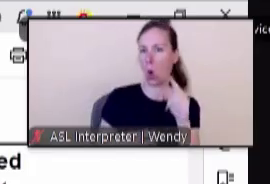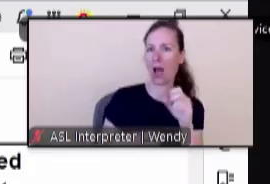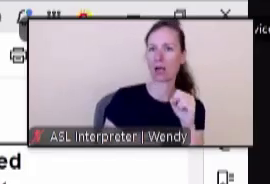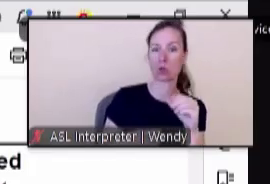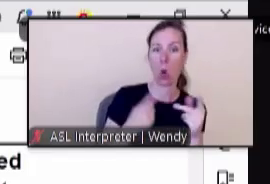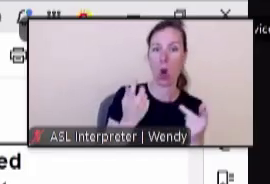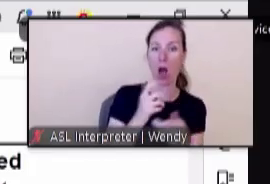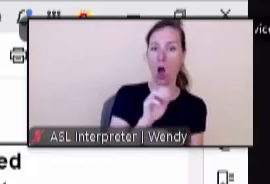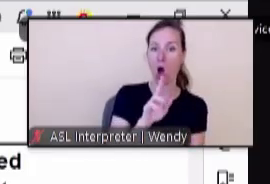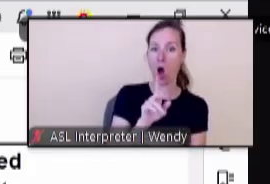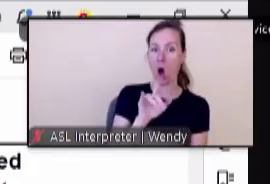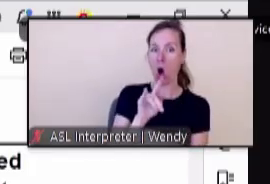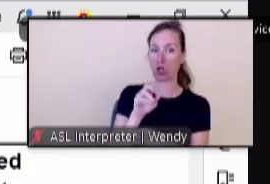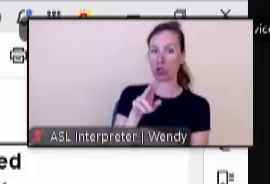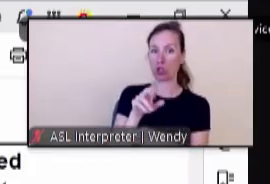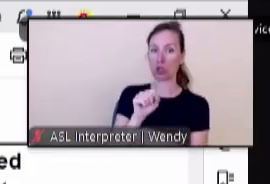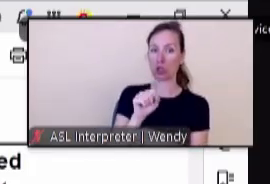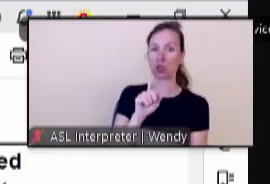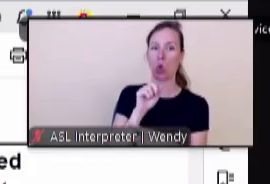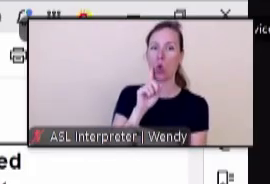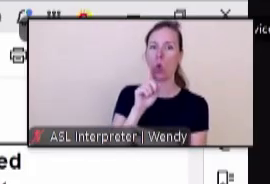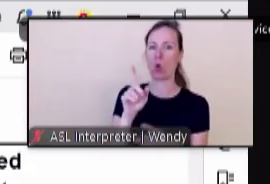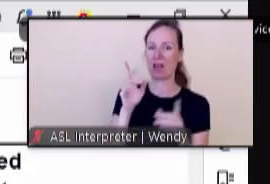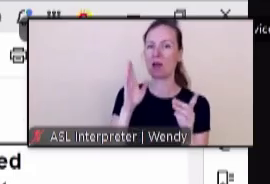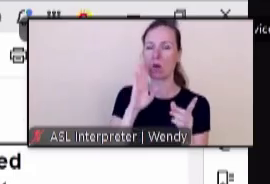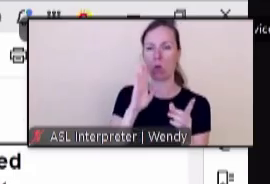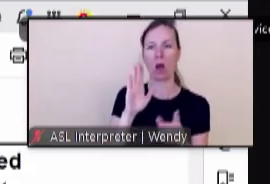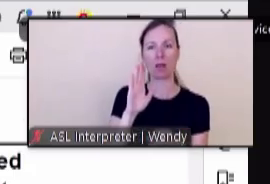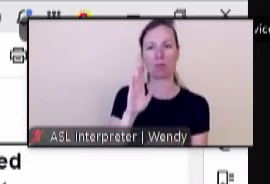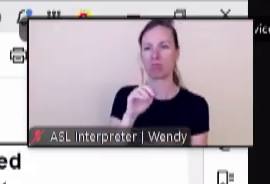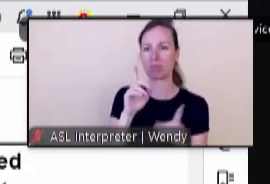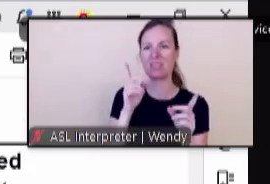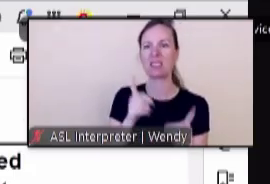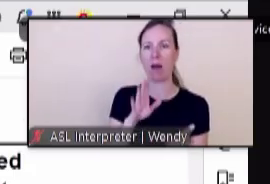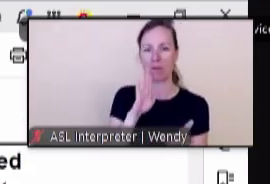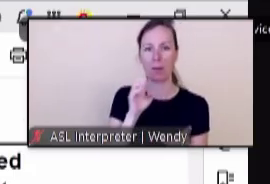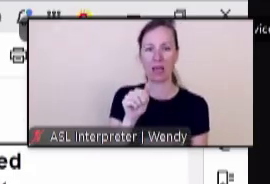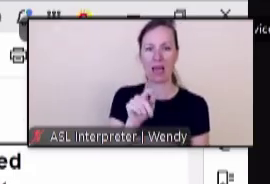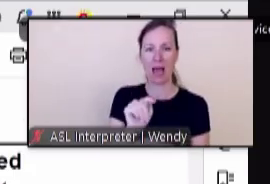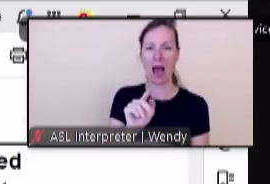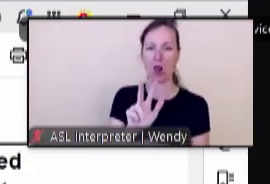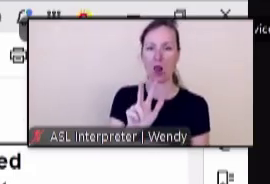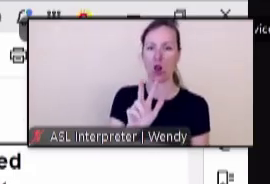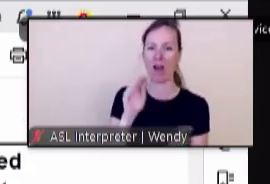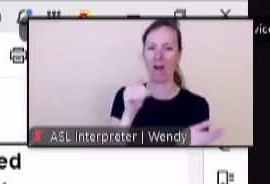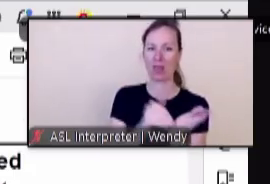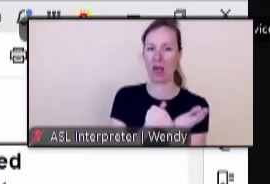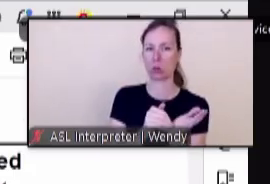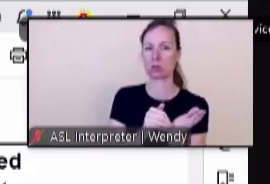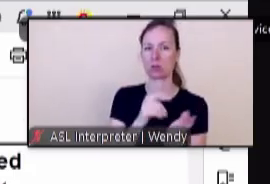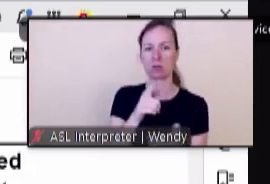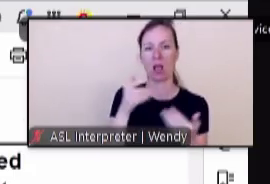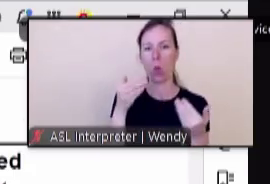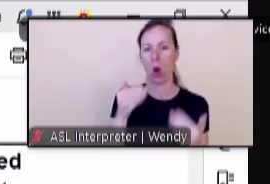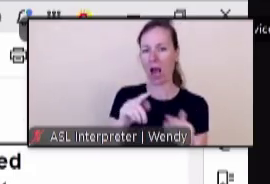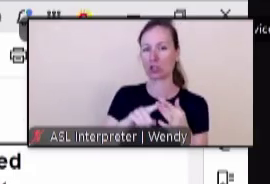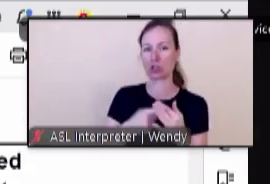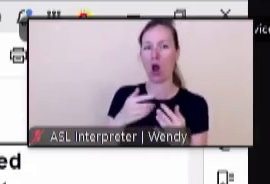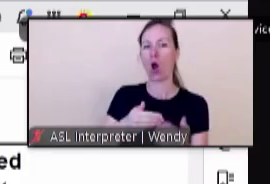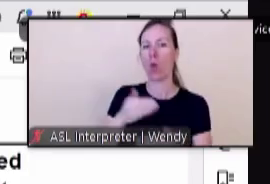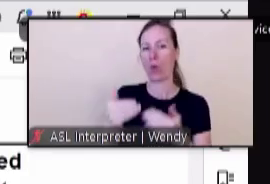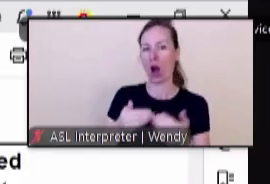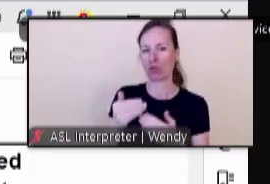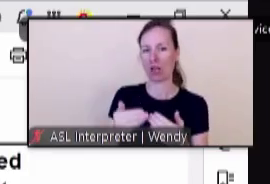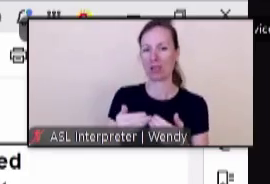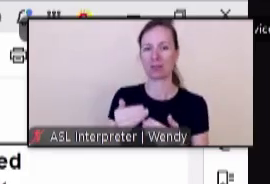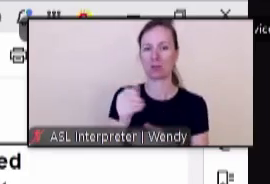They went ahead and started the process for auditing the first 7 to 8 months of the fiscal year. So that's where we are